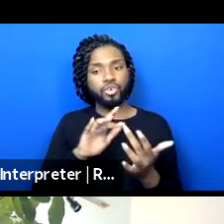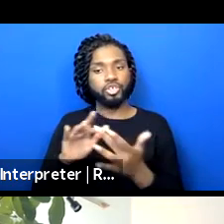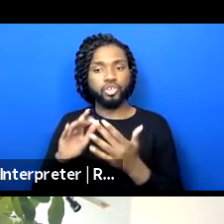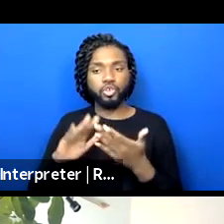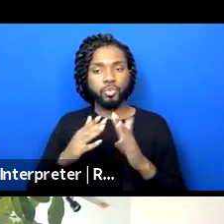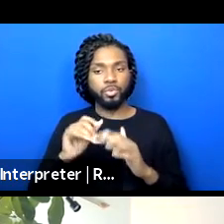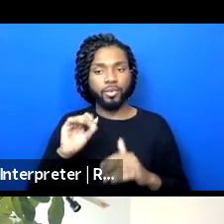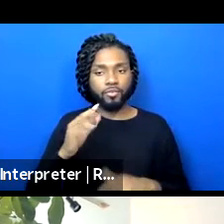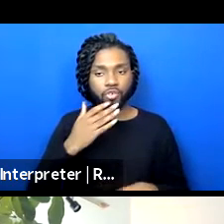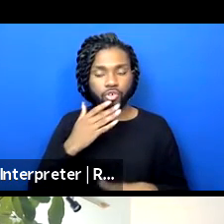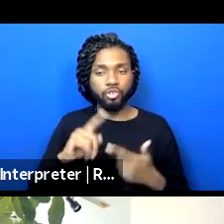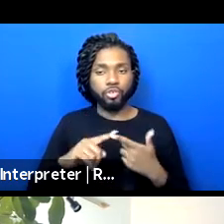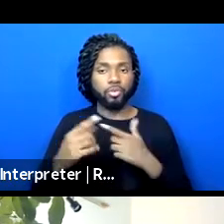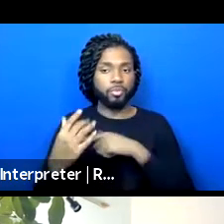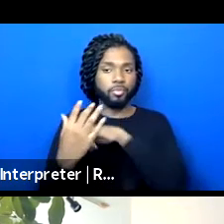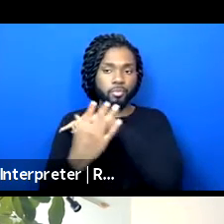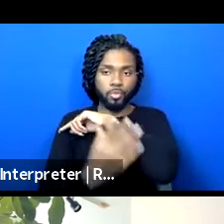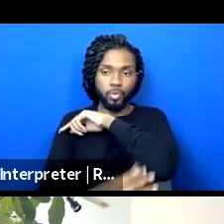poor communities,